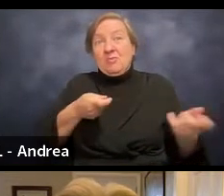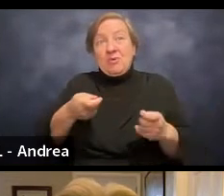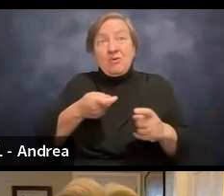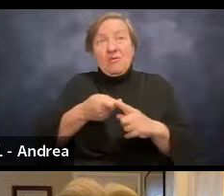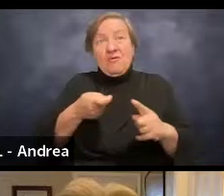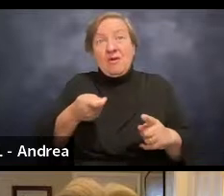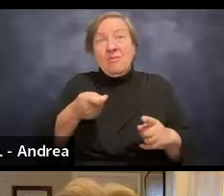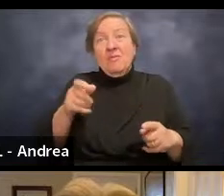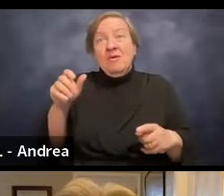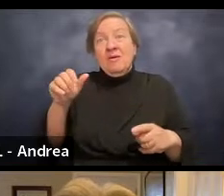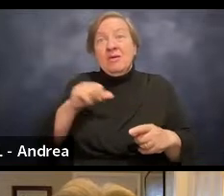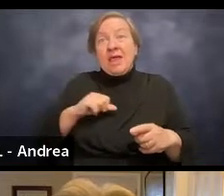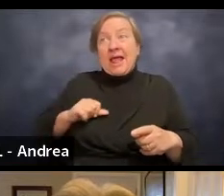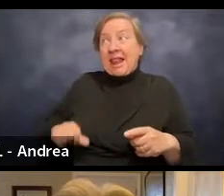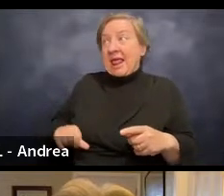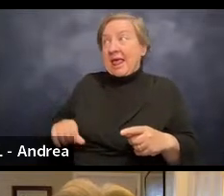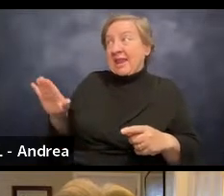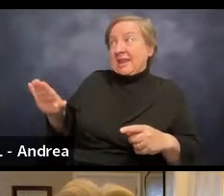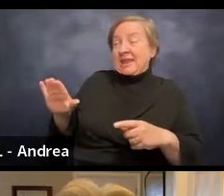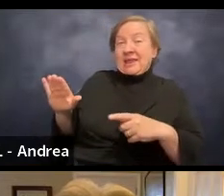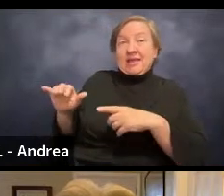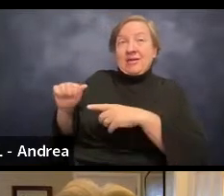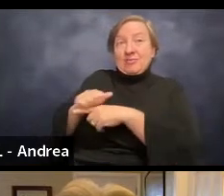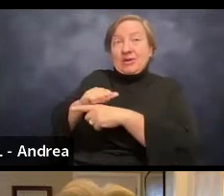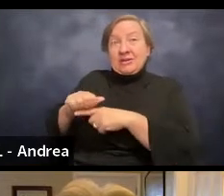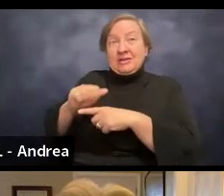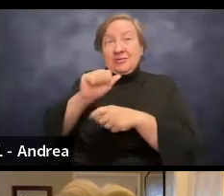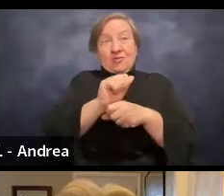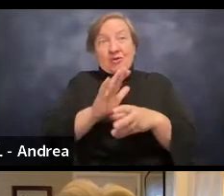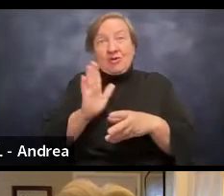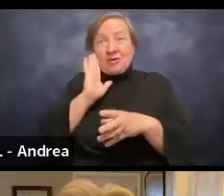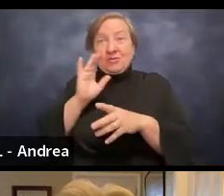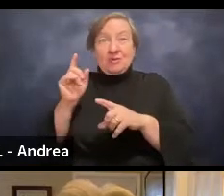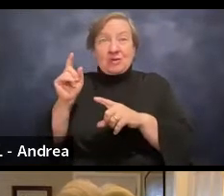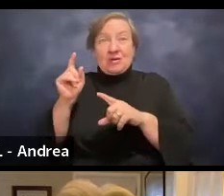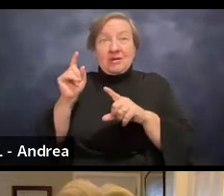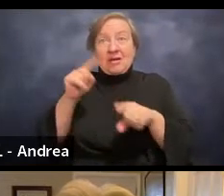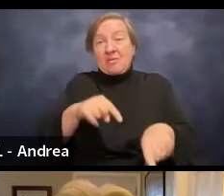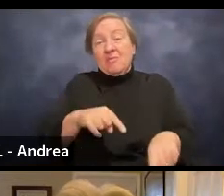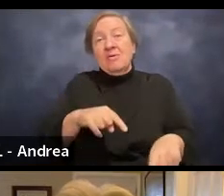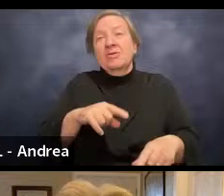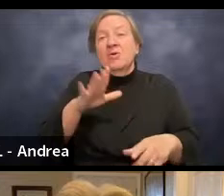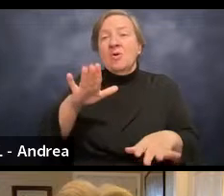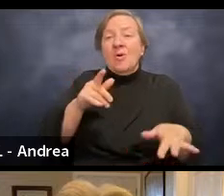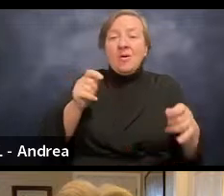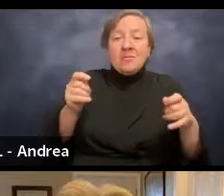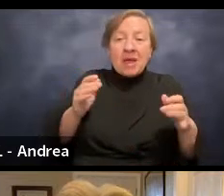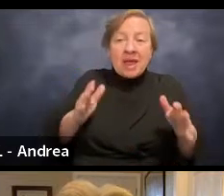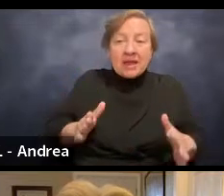you know, an Atlanta hall. The workers are going to come. Right. So your management and your